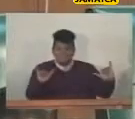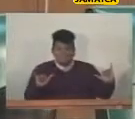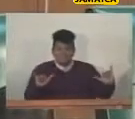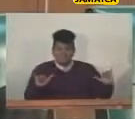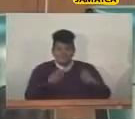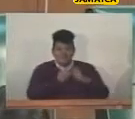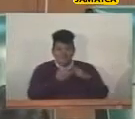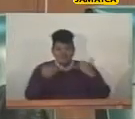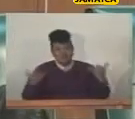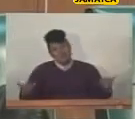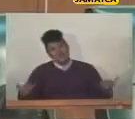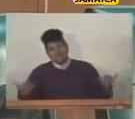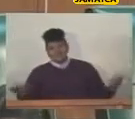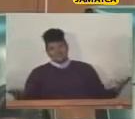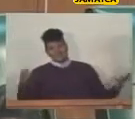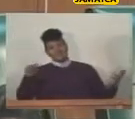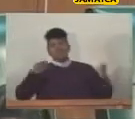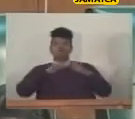been addressed.